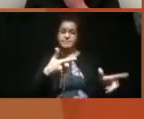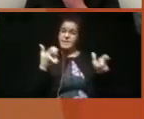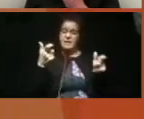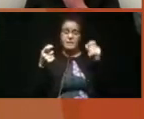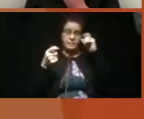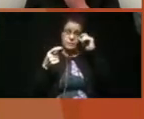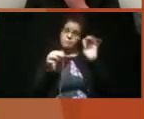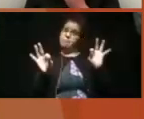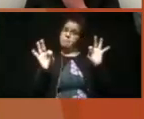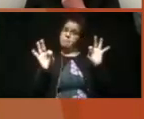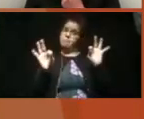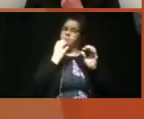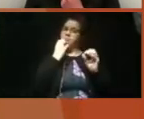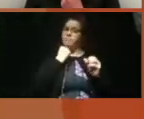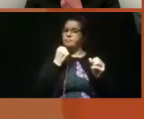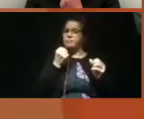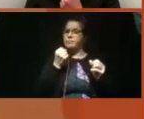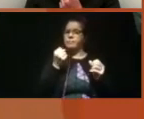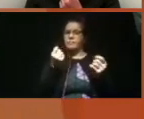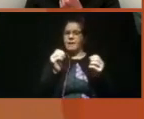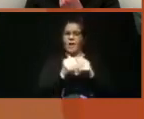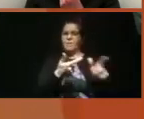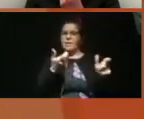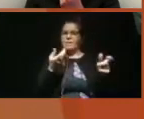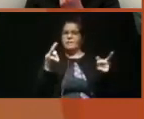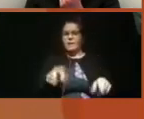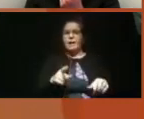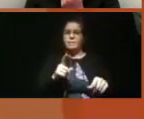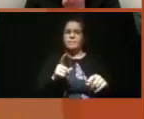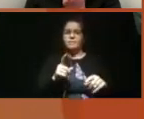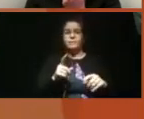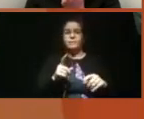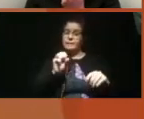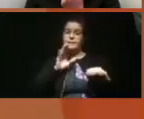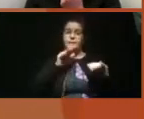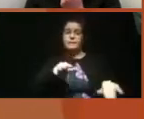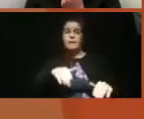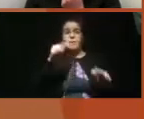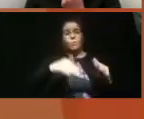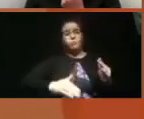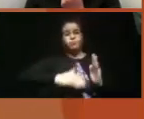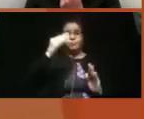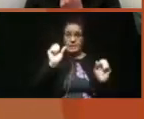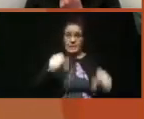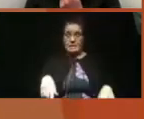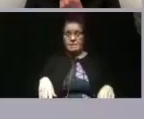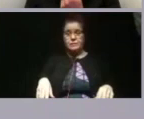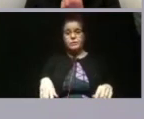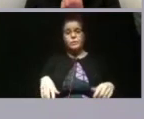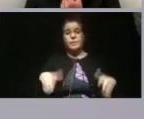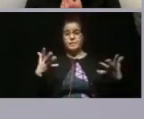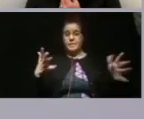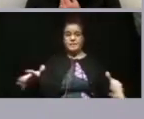really matters to people around the world how quickly these melt, because it can raise sea levels. So that's it for now. I'm